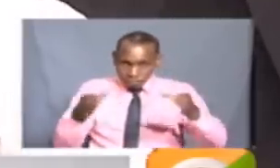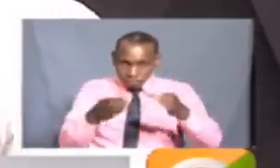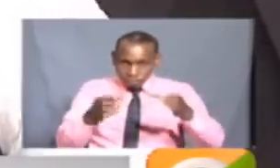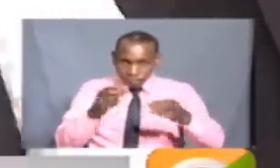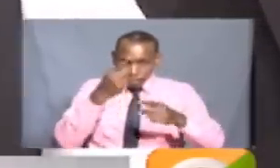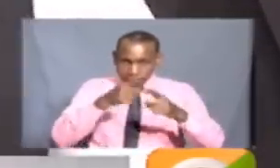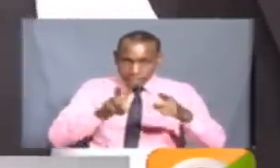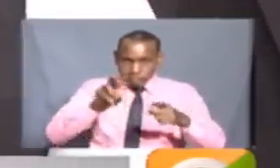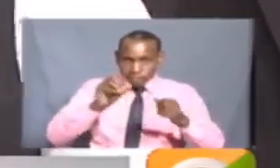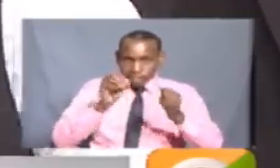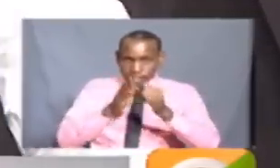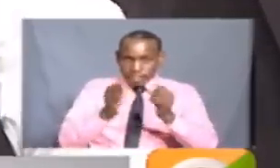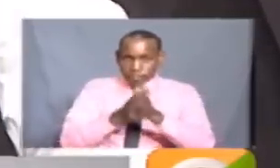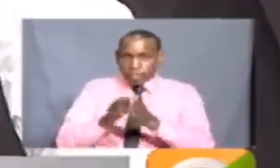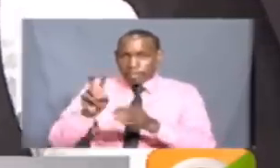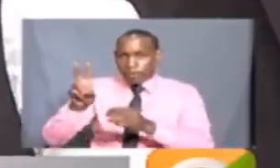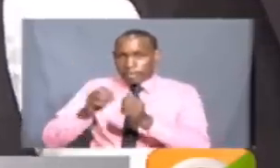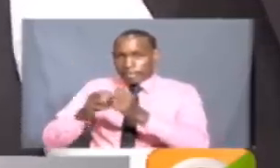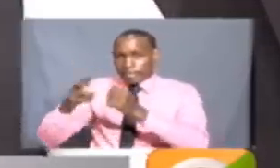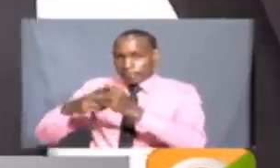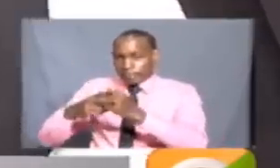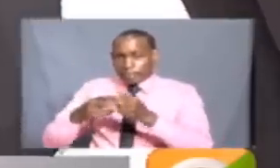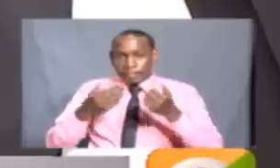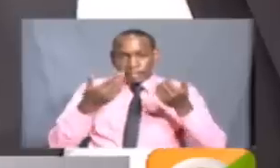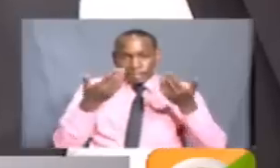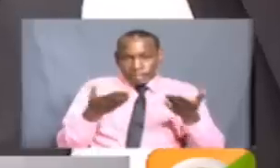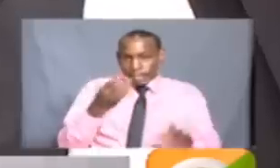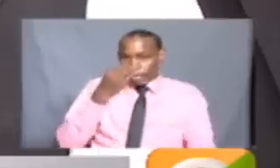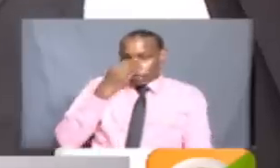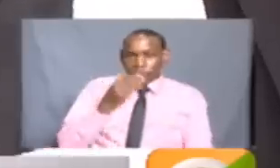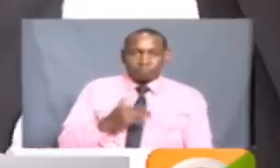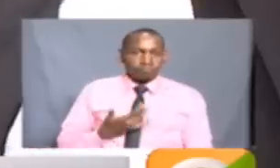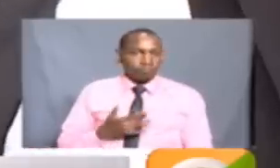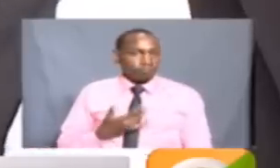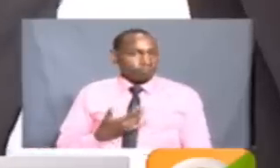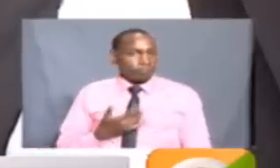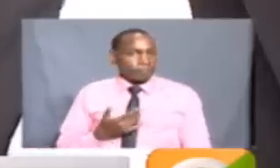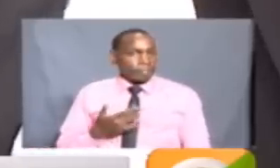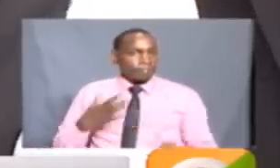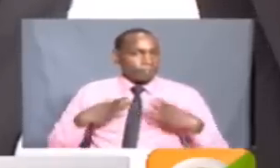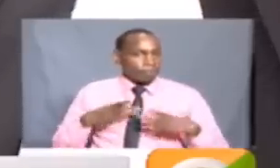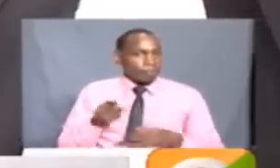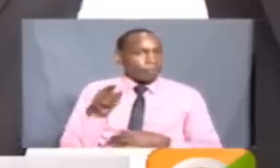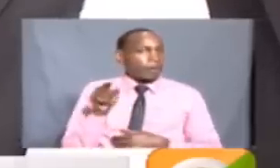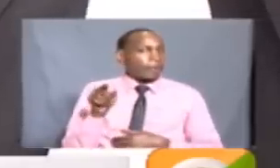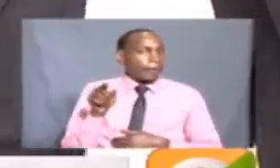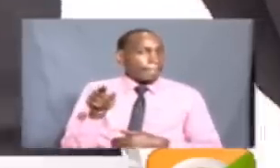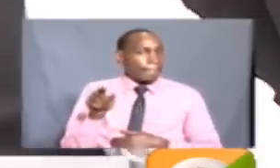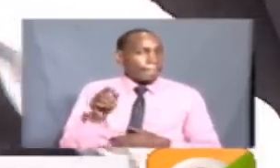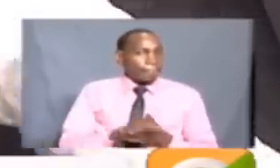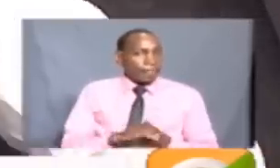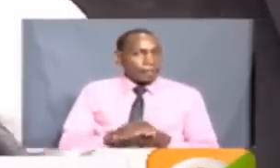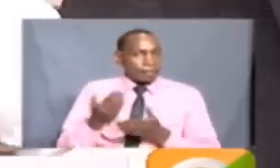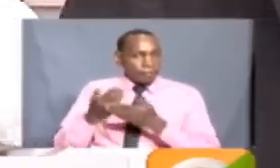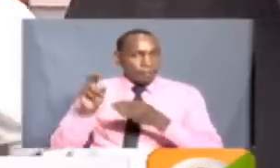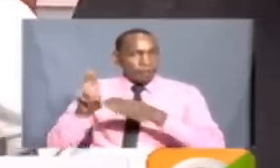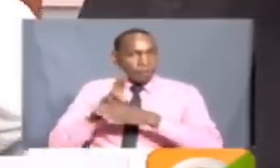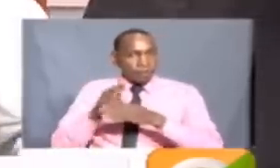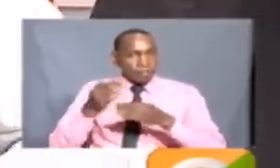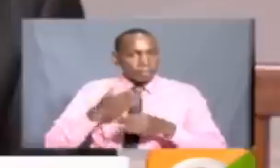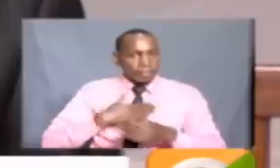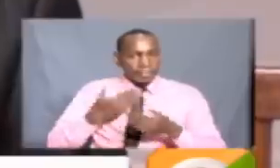2013. And again in 2017. And now he's feeling like, you know, these people, they've used me and they're about to